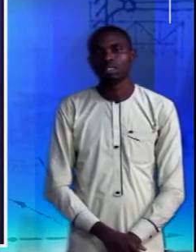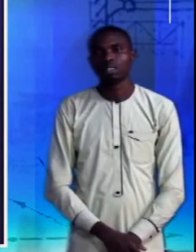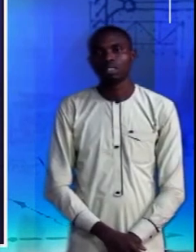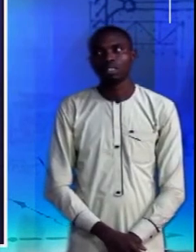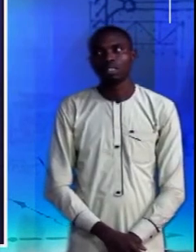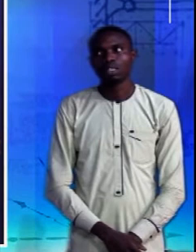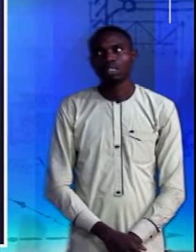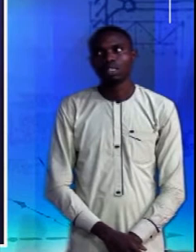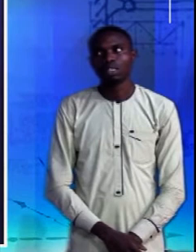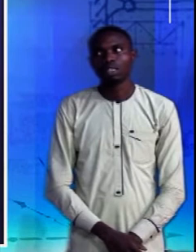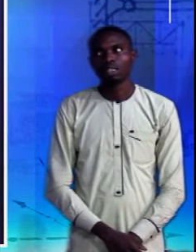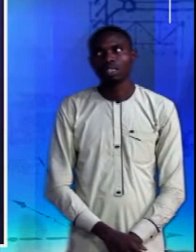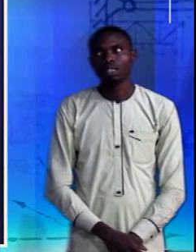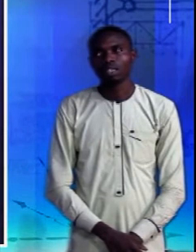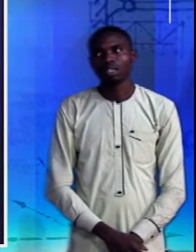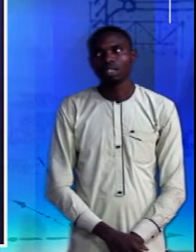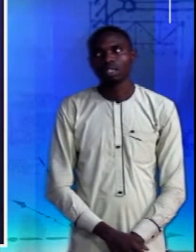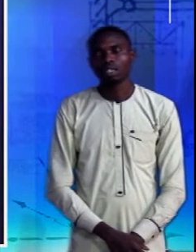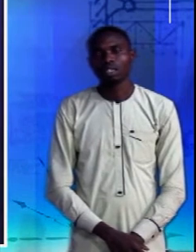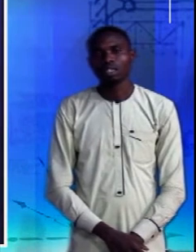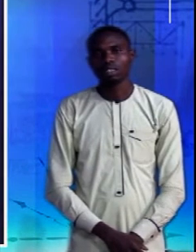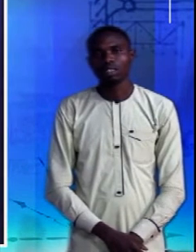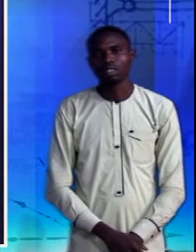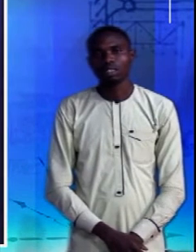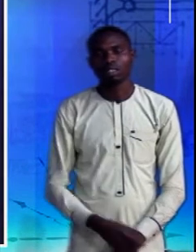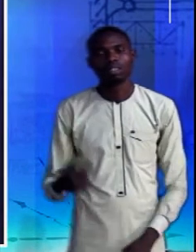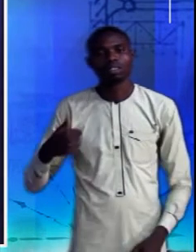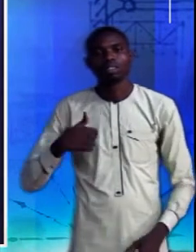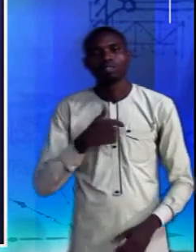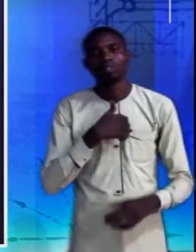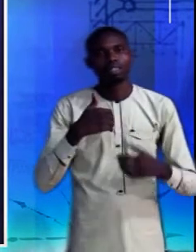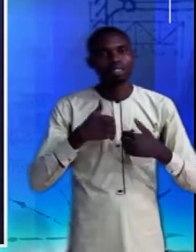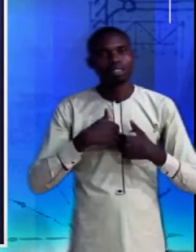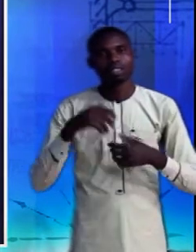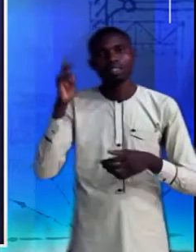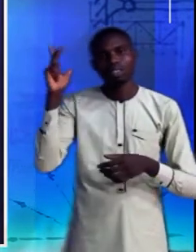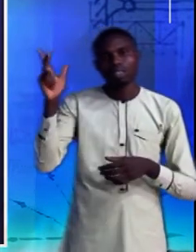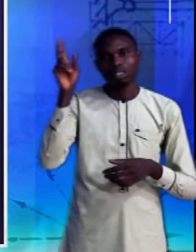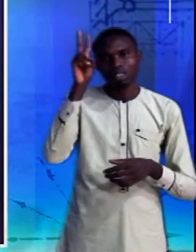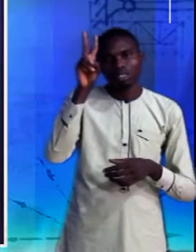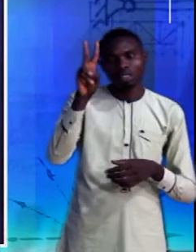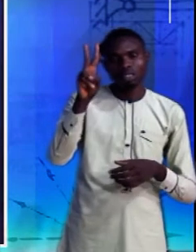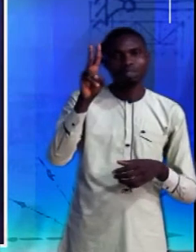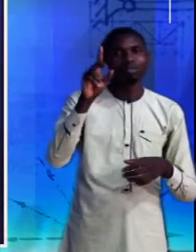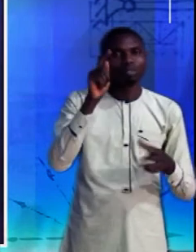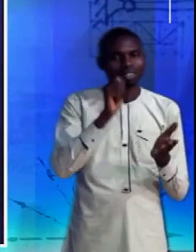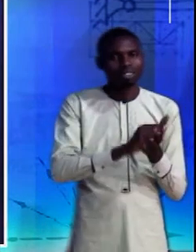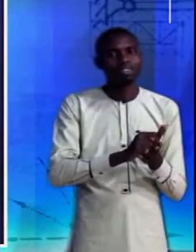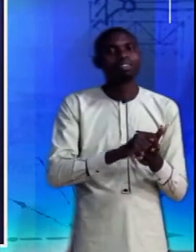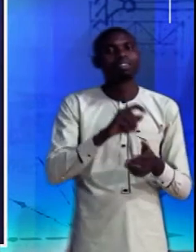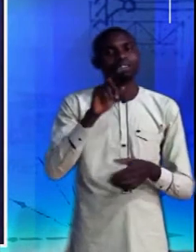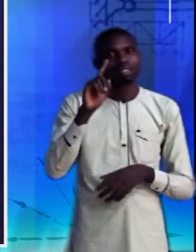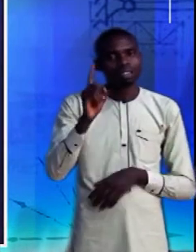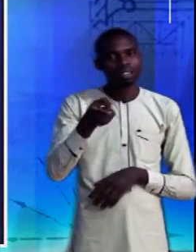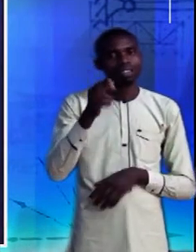houses, how many hours? We know that we are going to spend 30 days. How many hours are we going